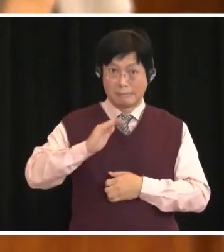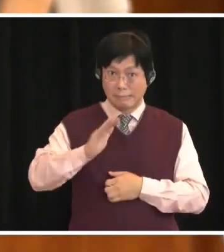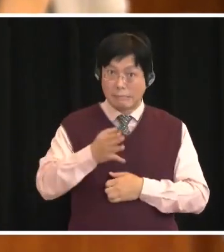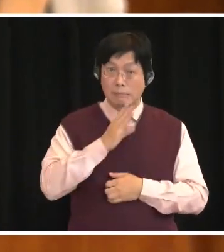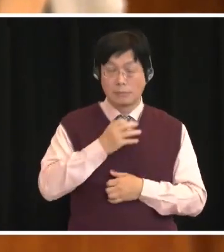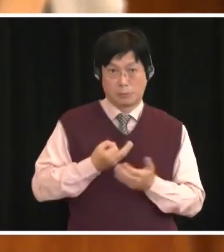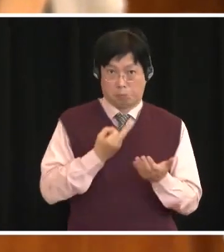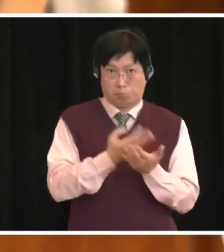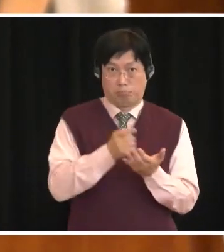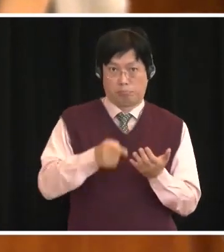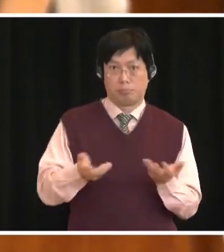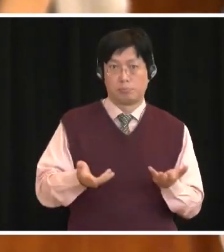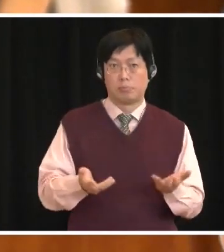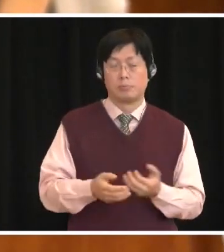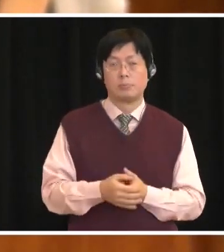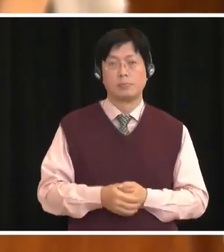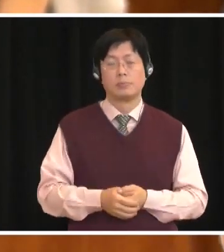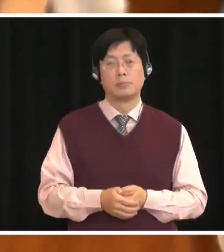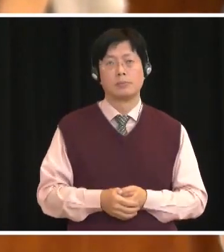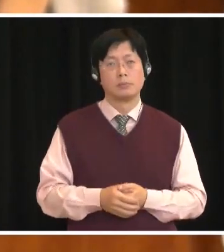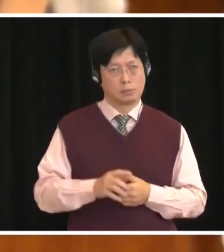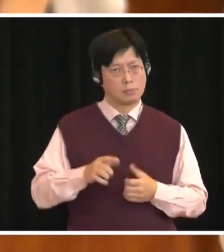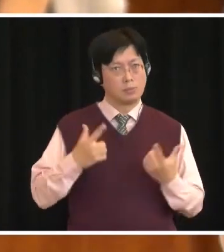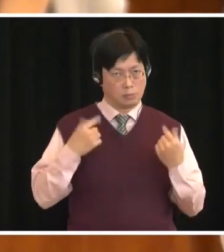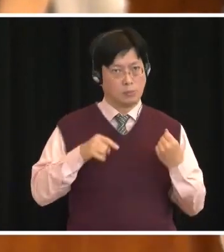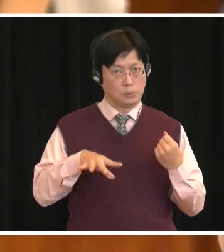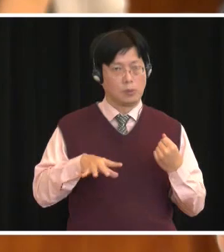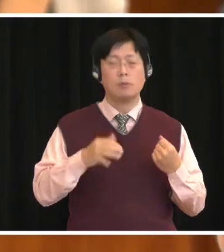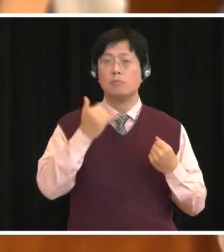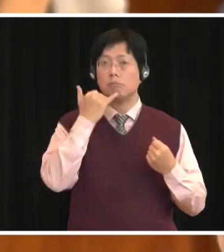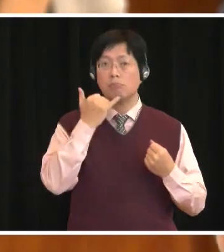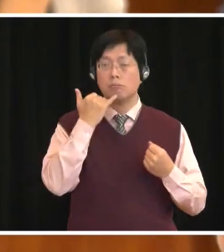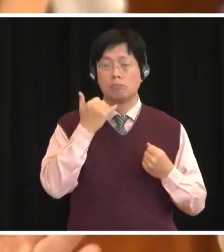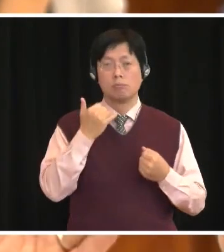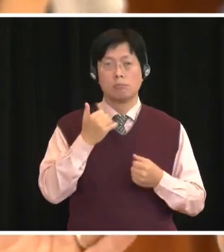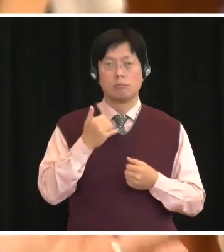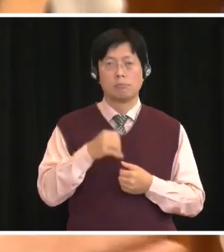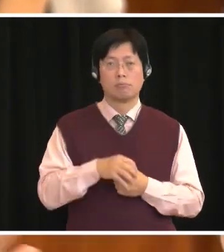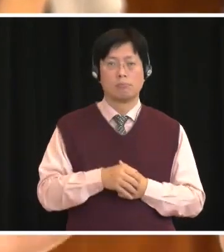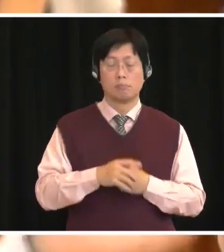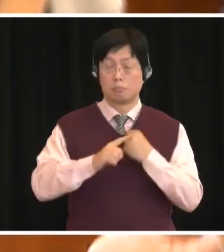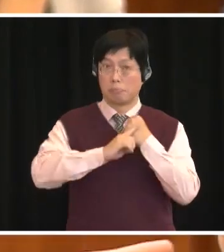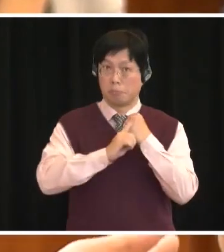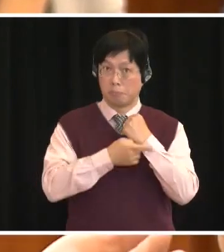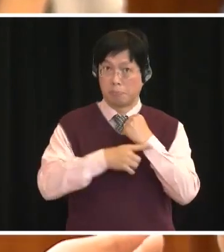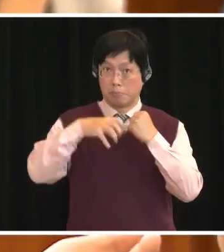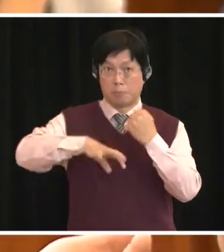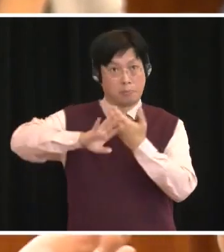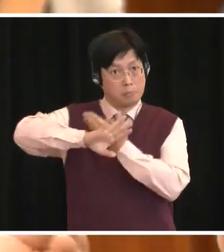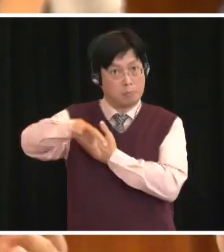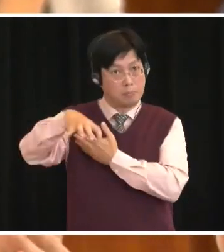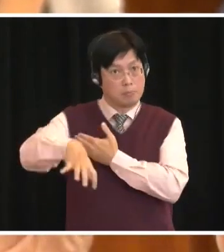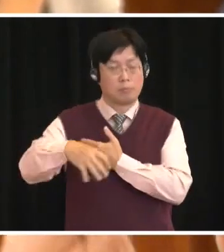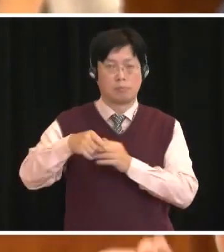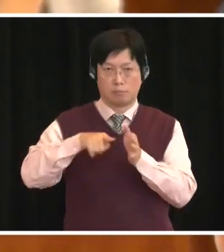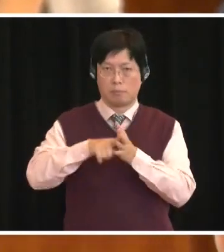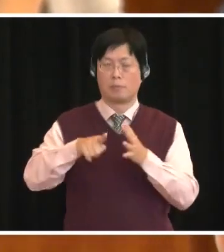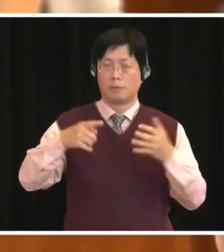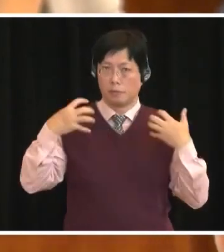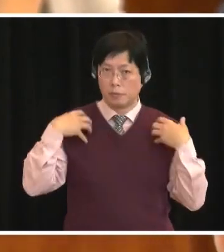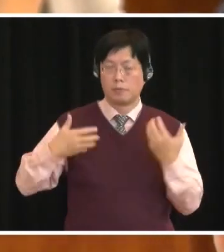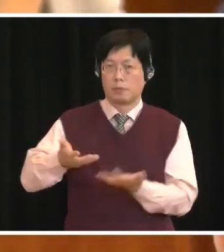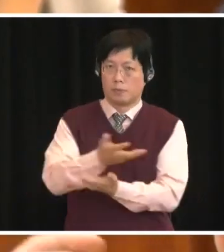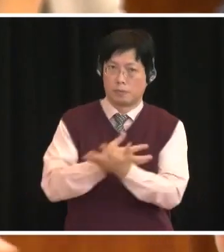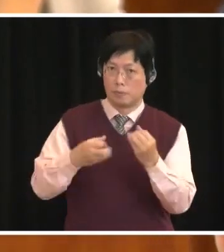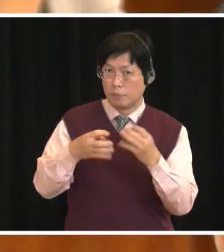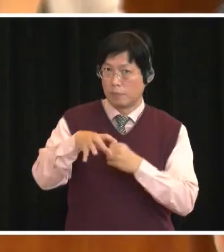official mechanism of restorative justice in juvenile delinquent case. But when